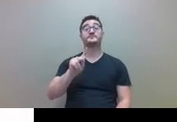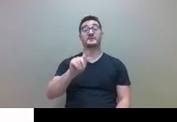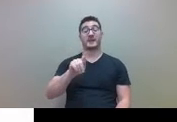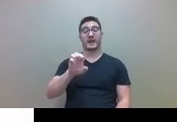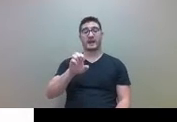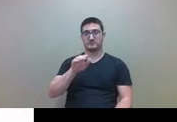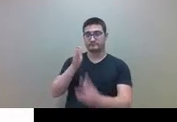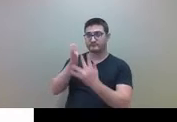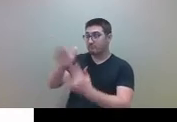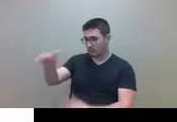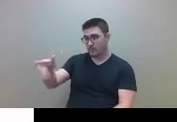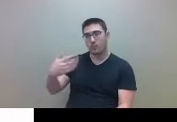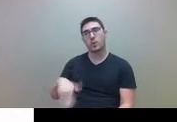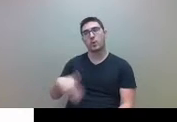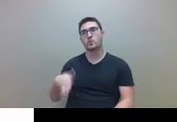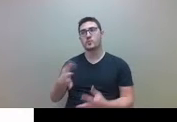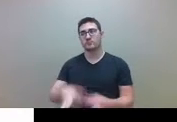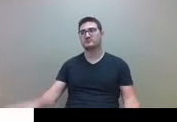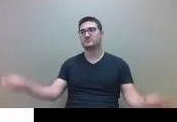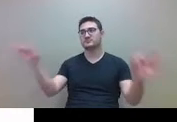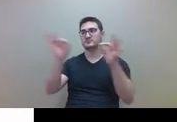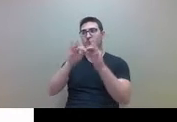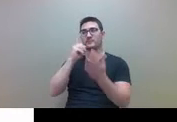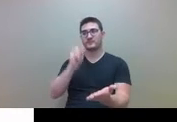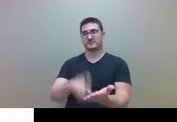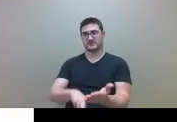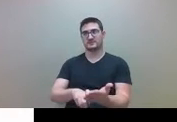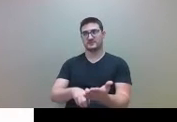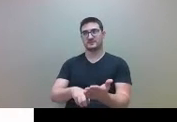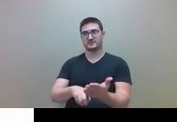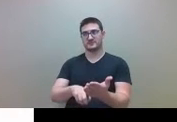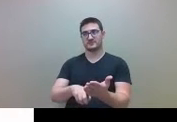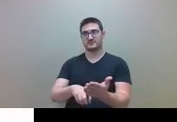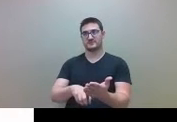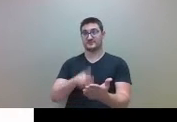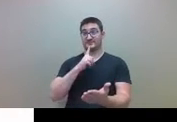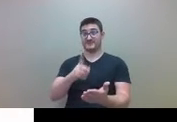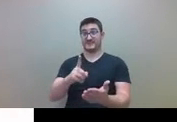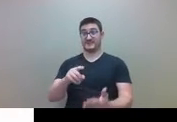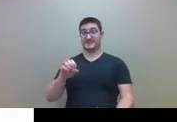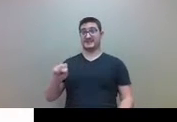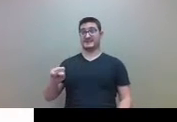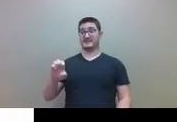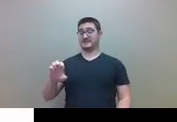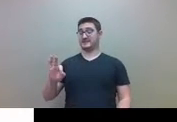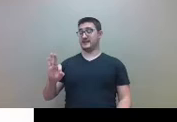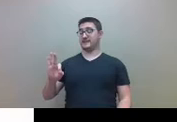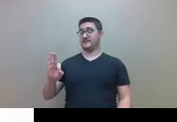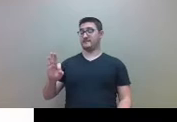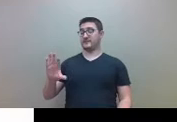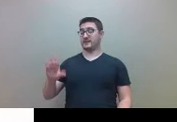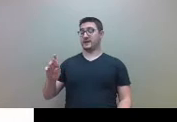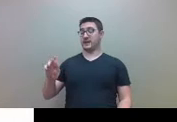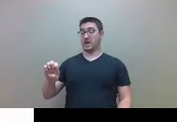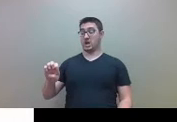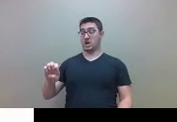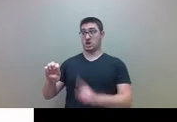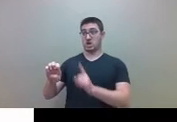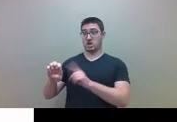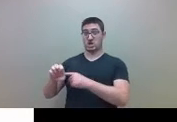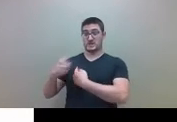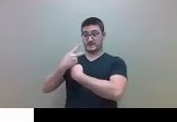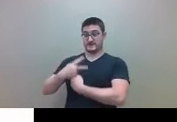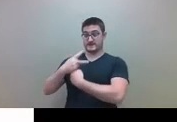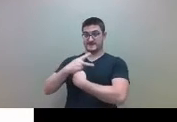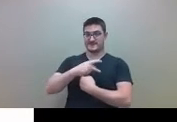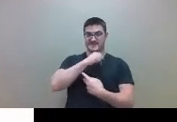to take in, that it is not selfish. I really like that, and I think we should just take that in and say that to